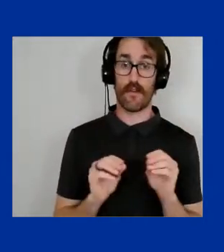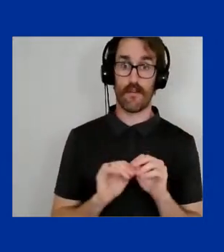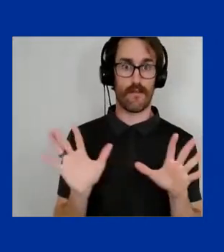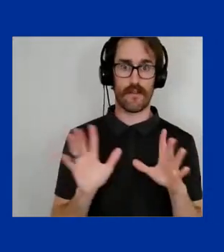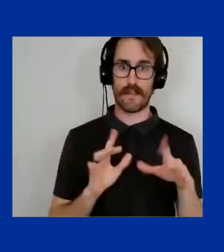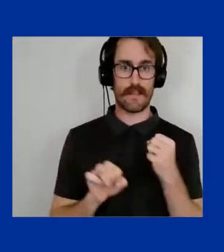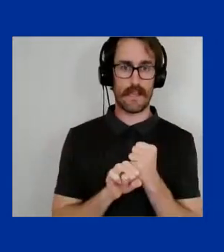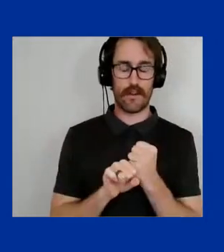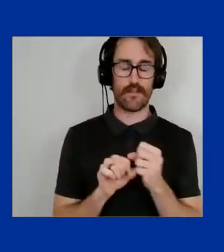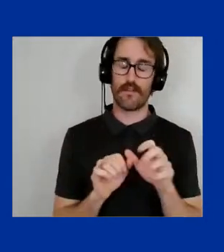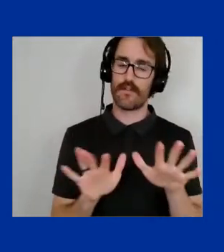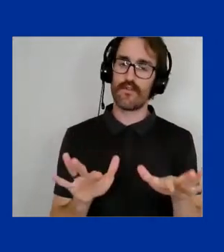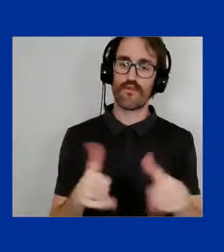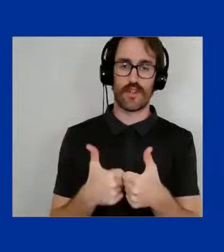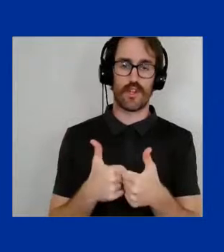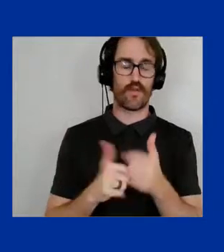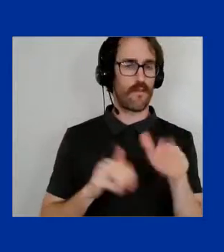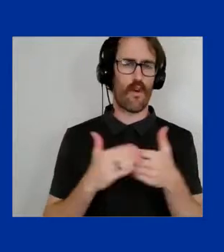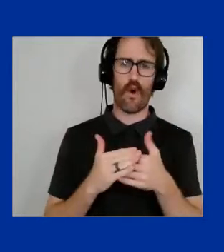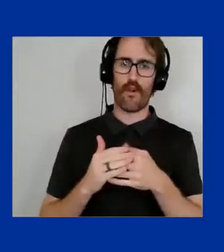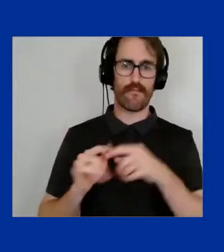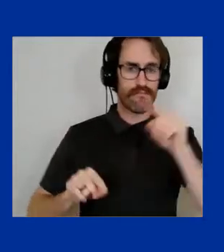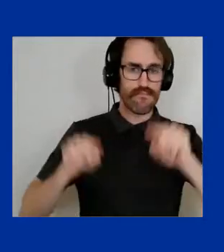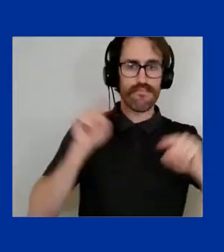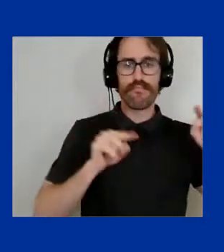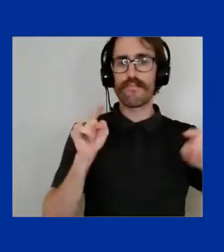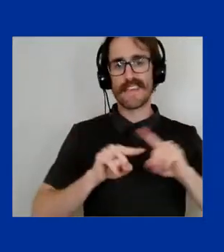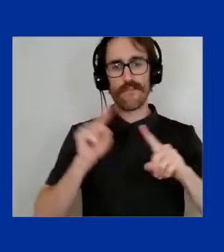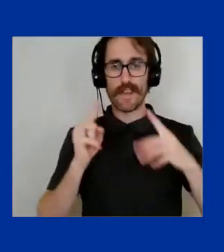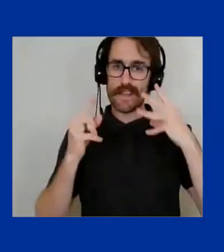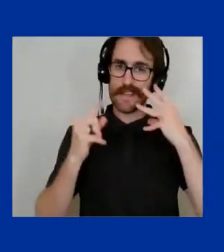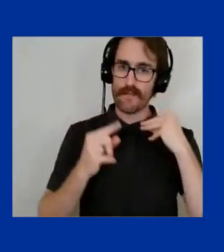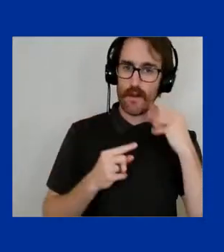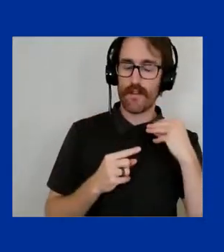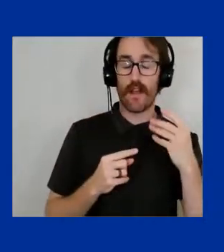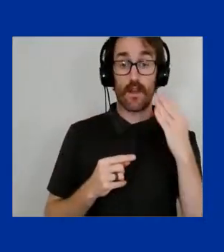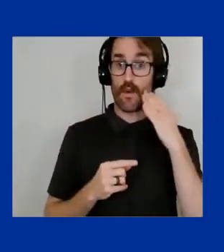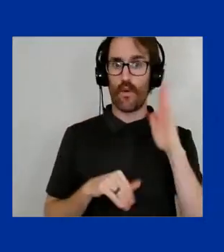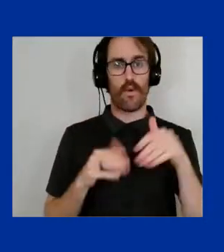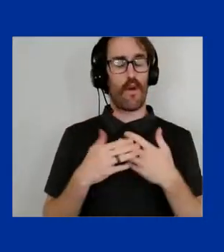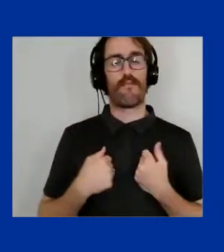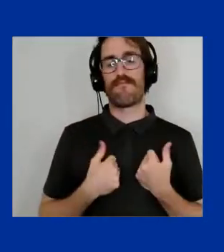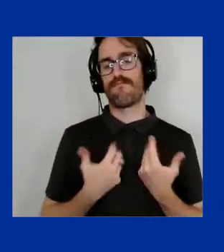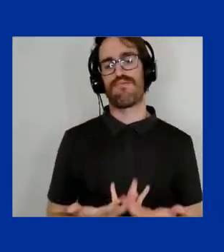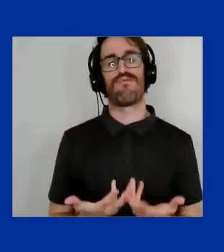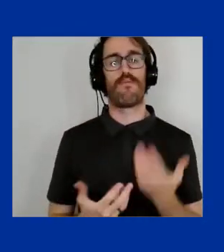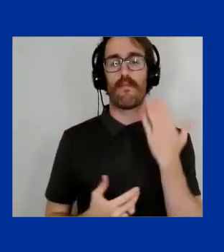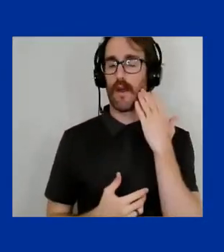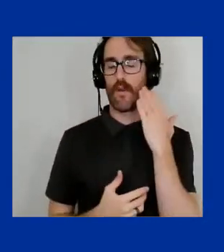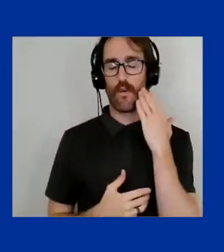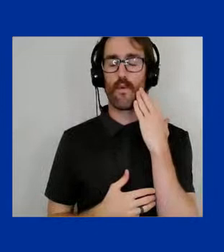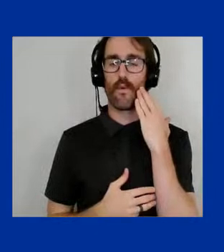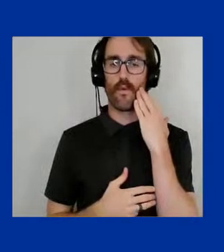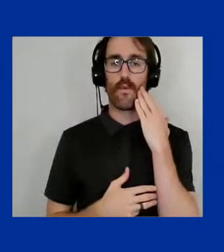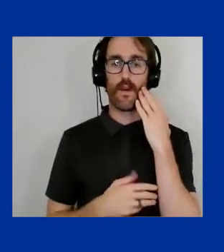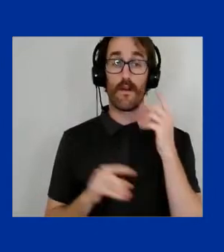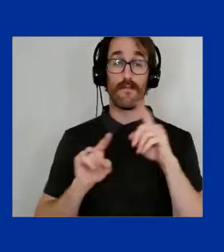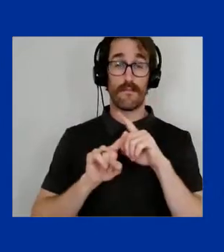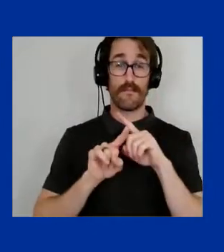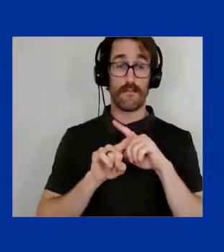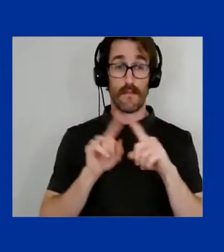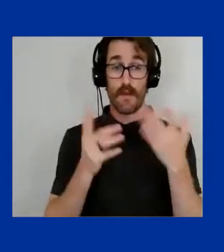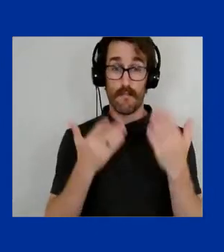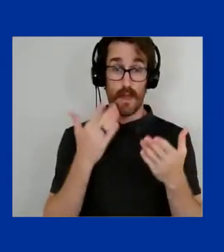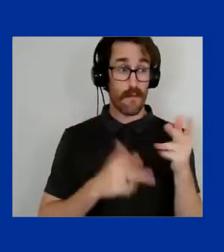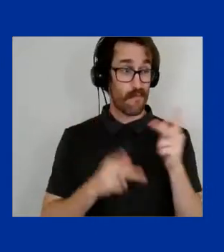all had our own sort of experiences with that, and we're tired. I think there may not be an